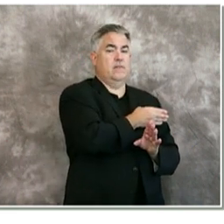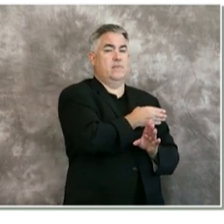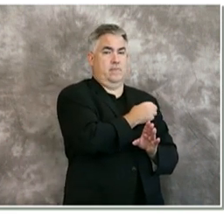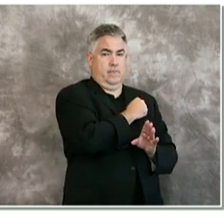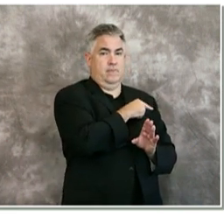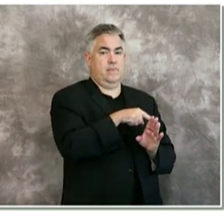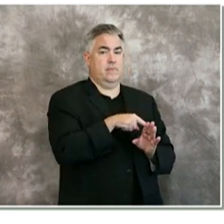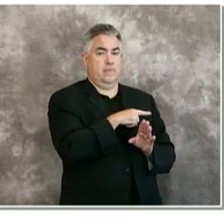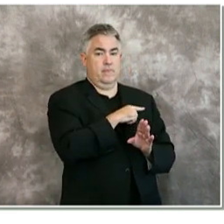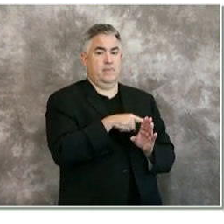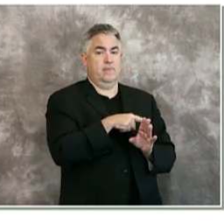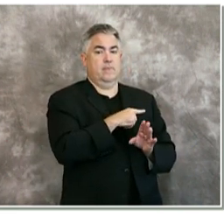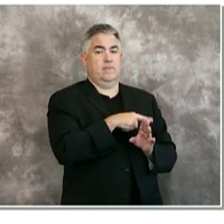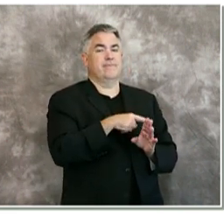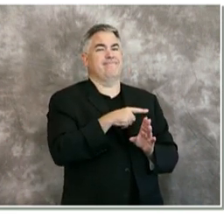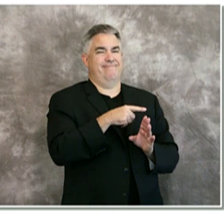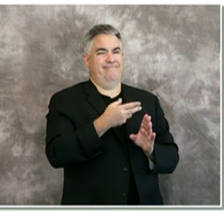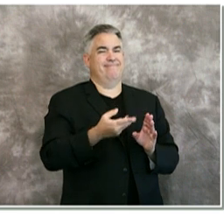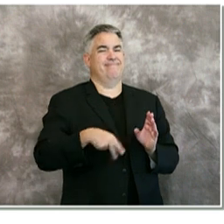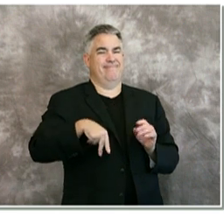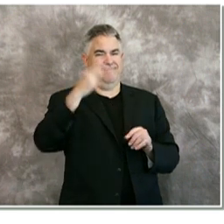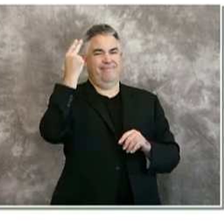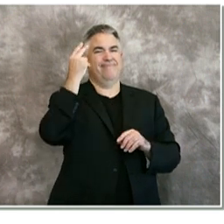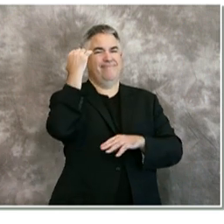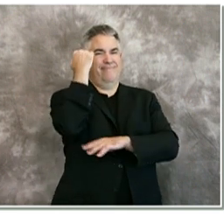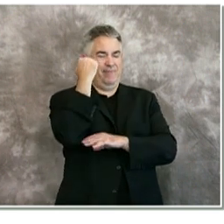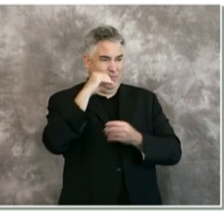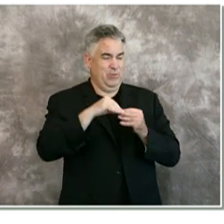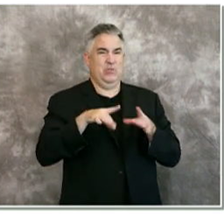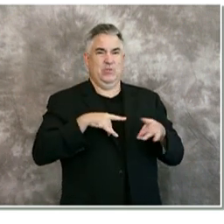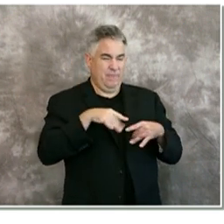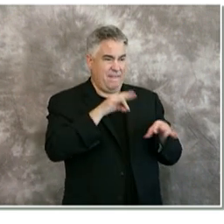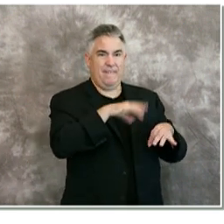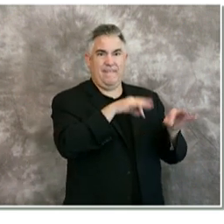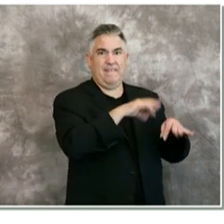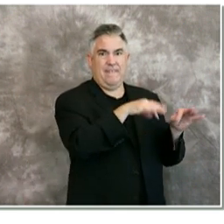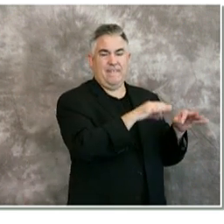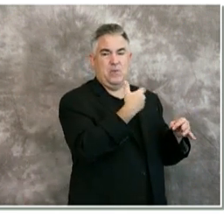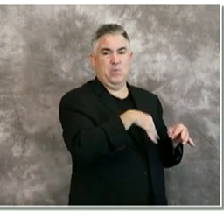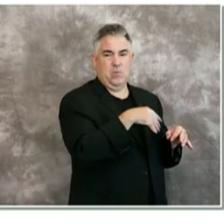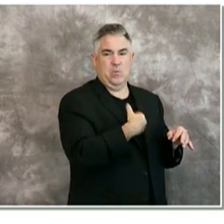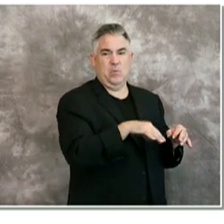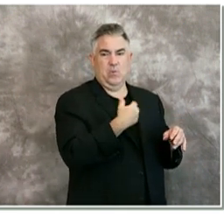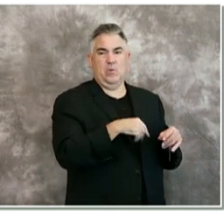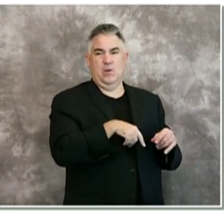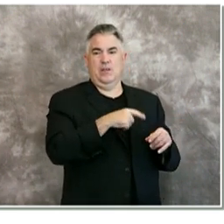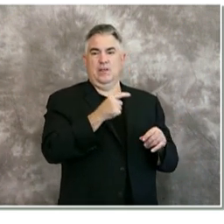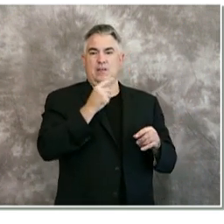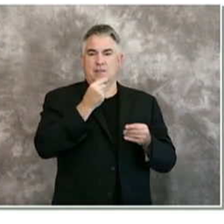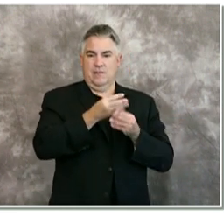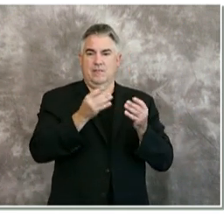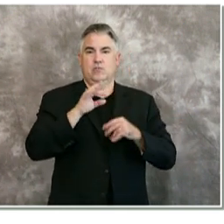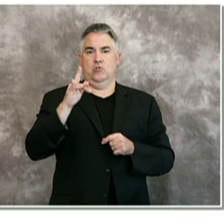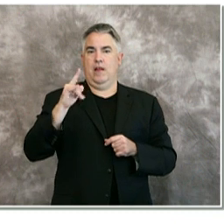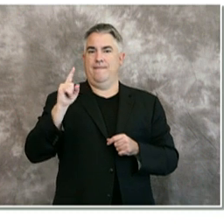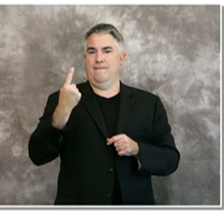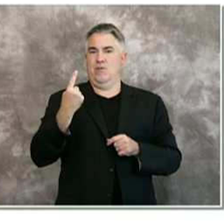highest number of daily cases, with our highest reported on July 1st